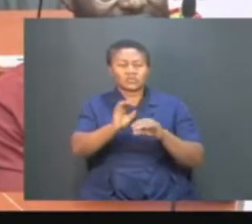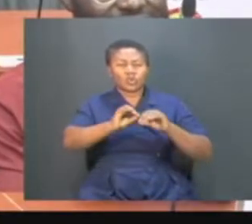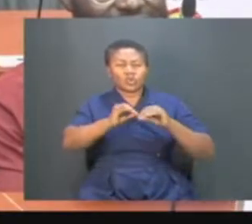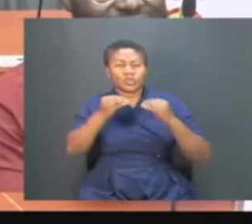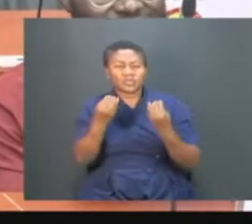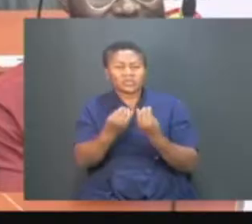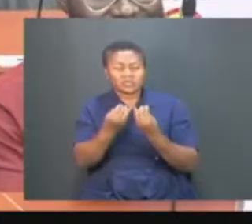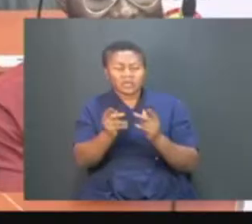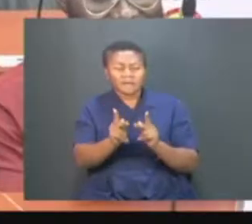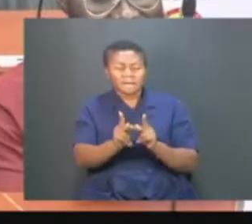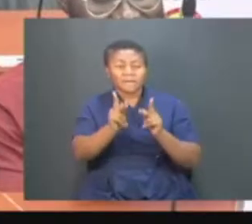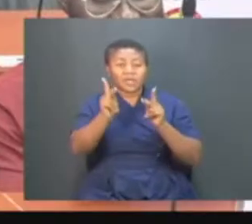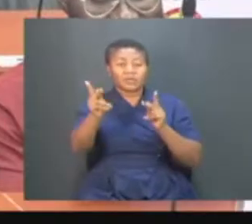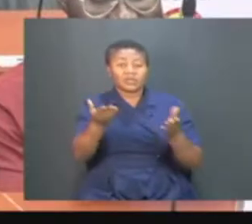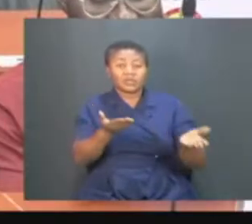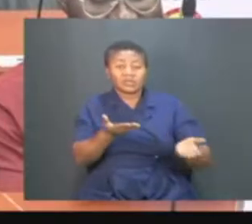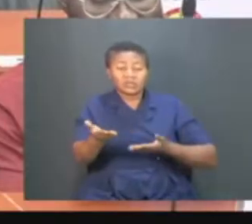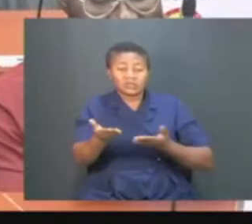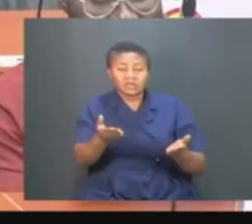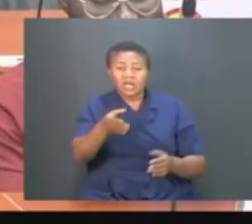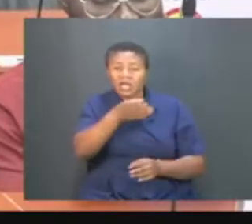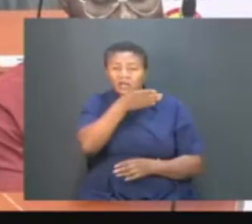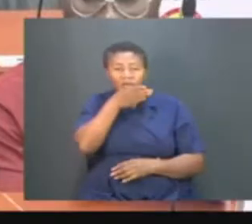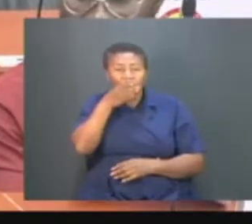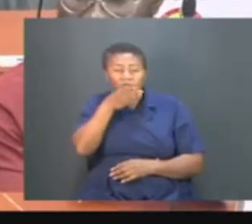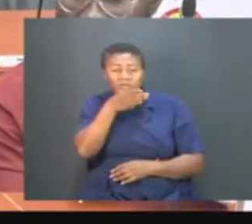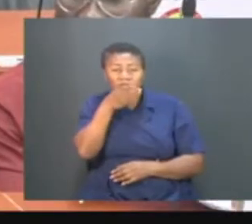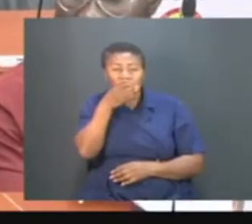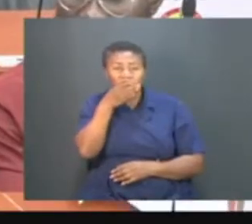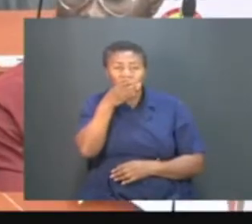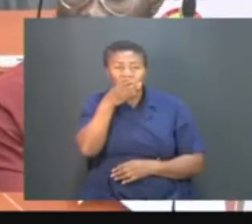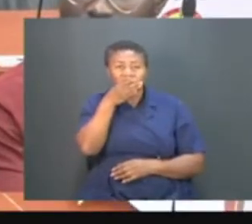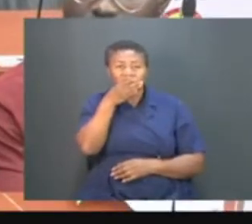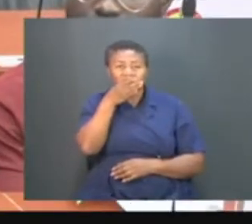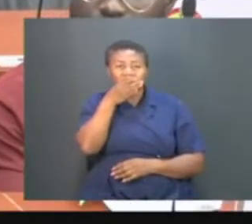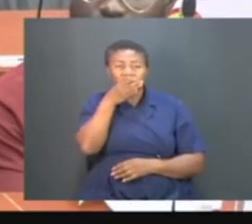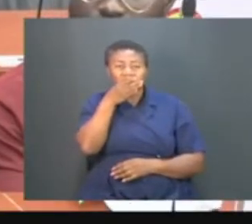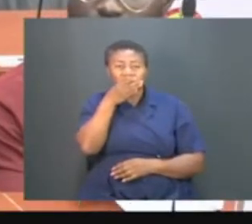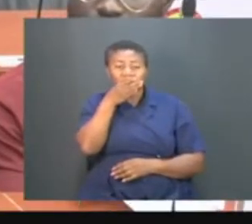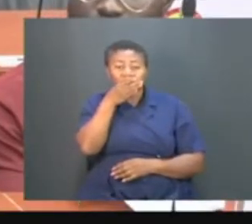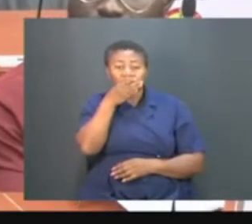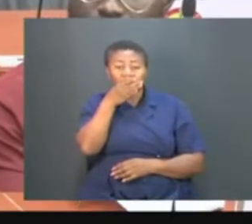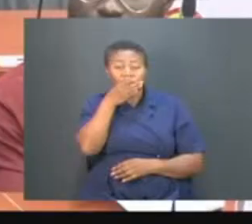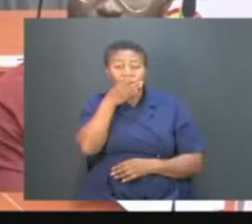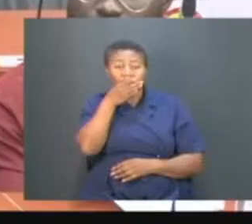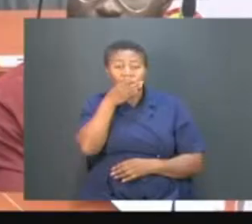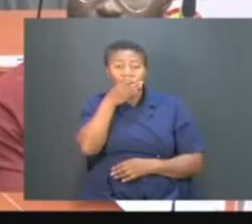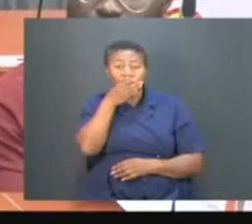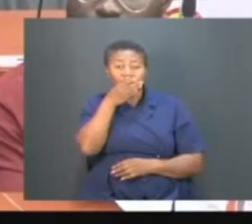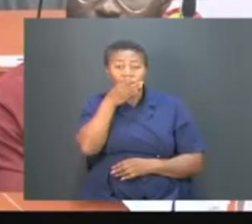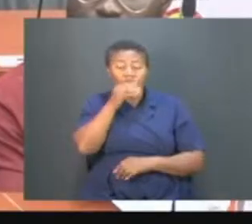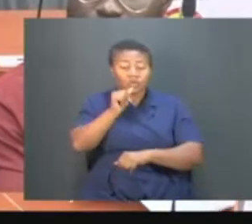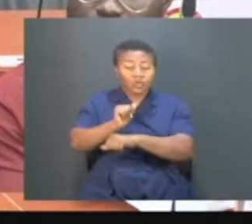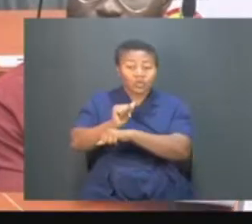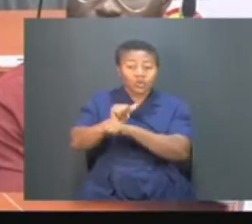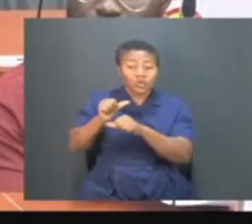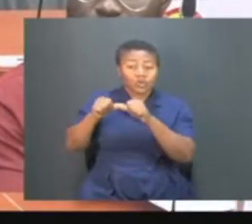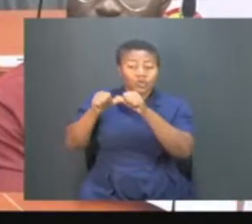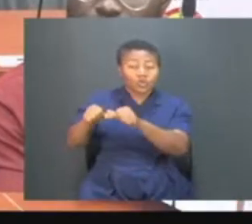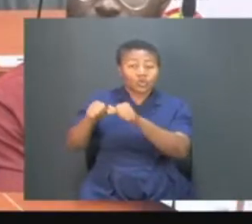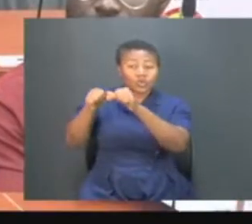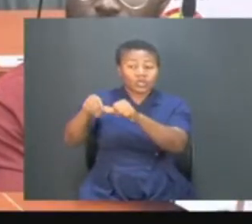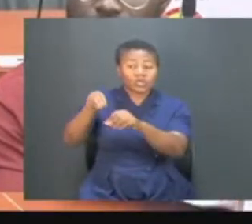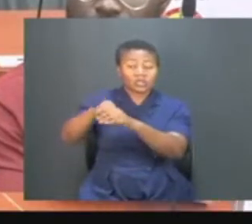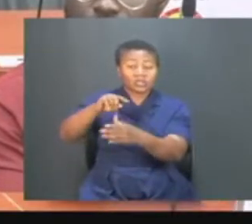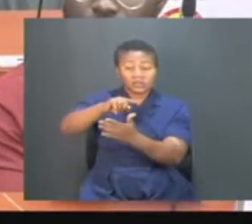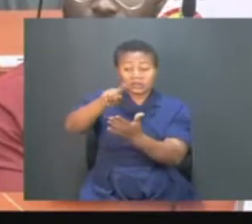public services, agriculture, running these areas continuously 24/7